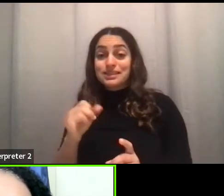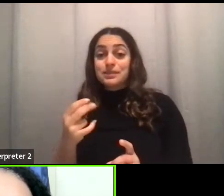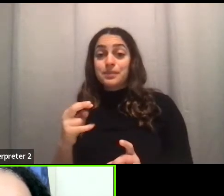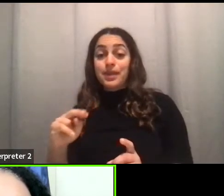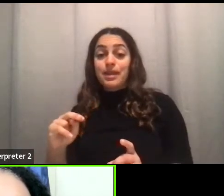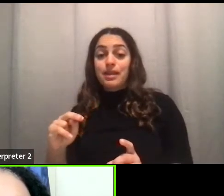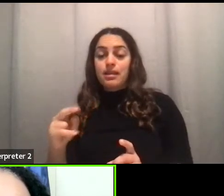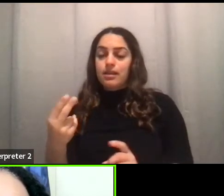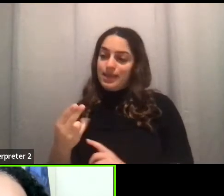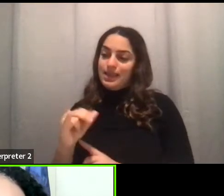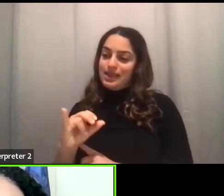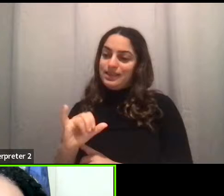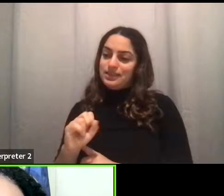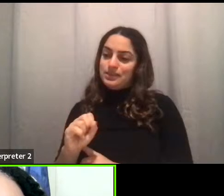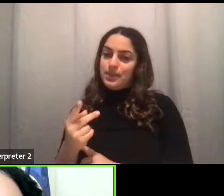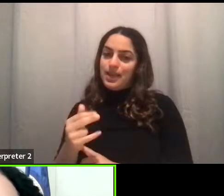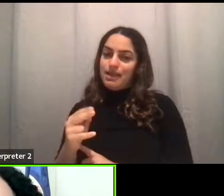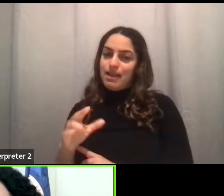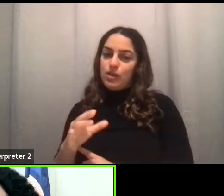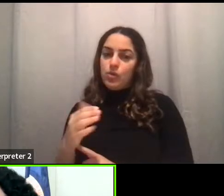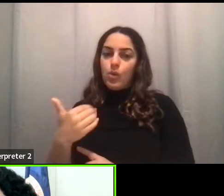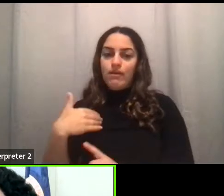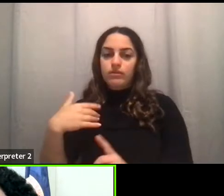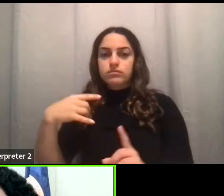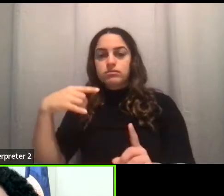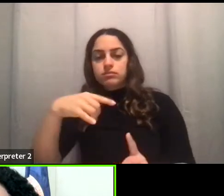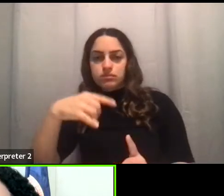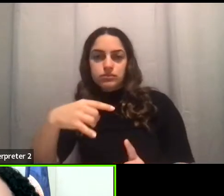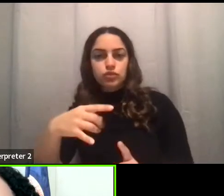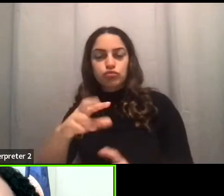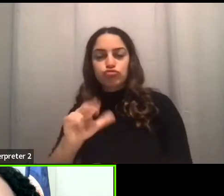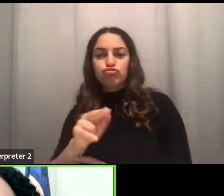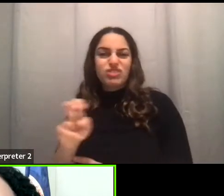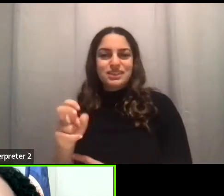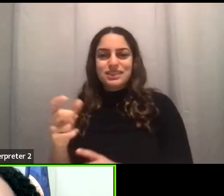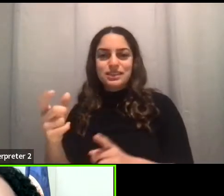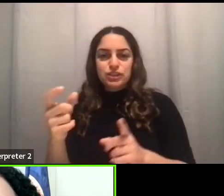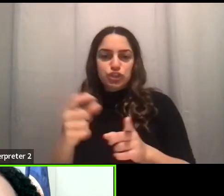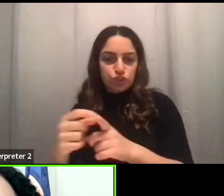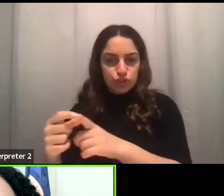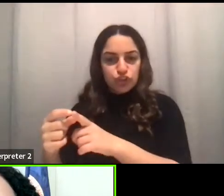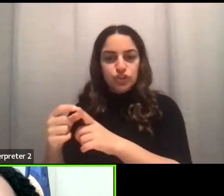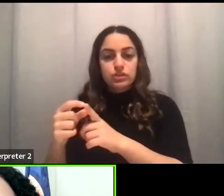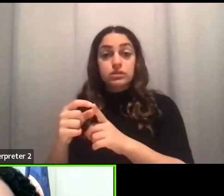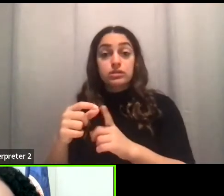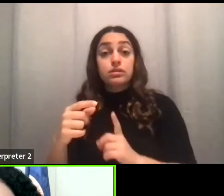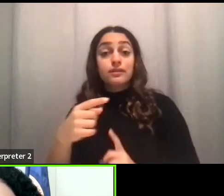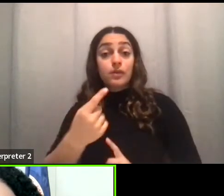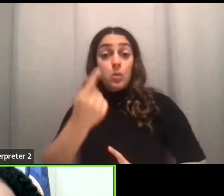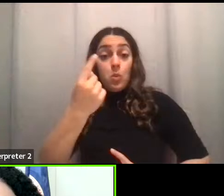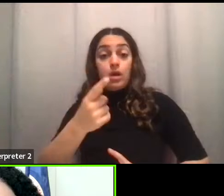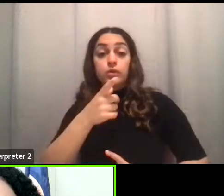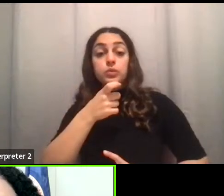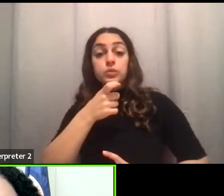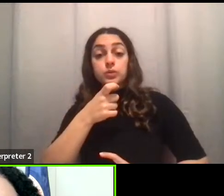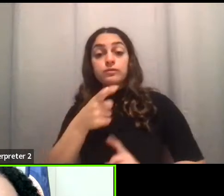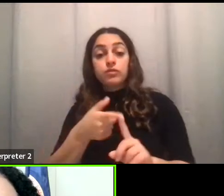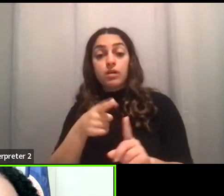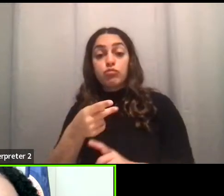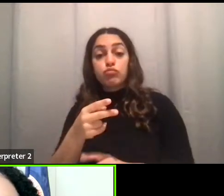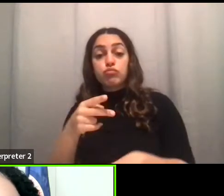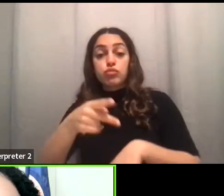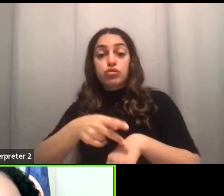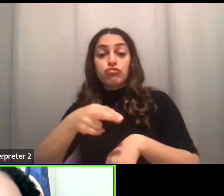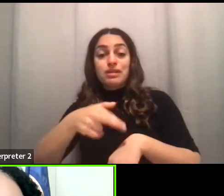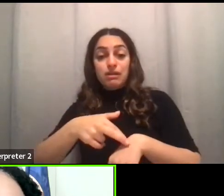apprentice in illinois whose co-workers called him racist slurs stole his tools threatened to kill him and repeatedly